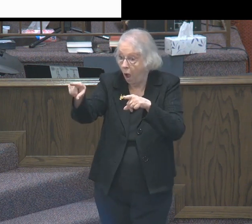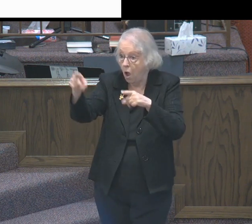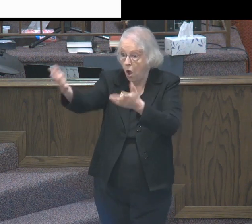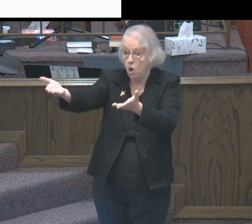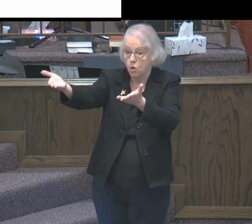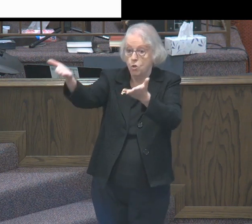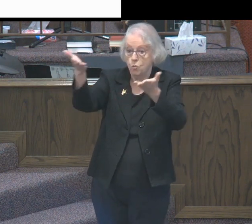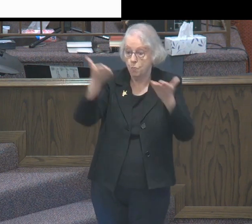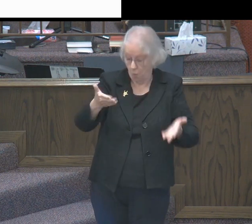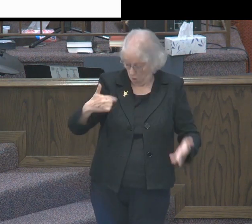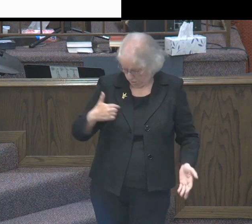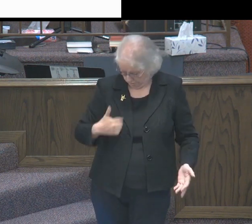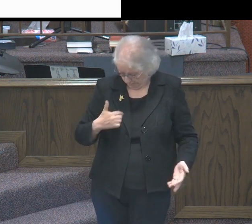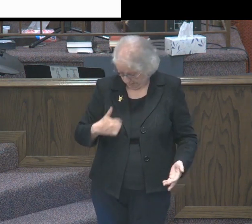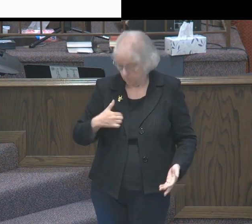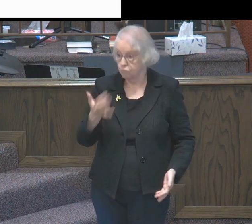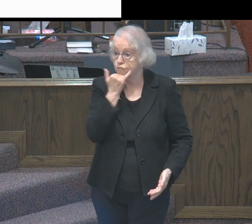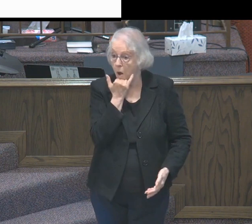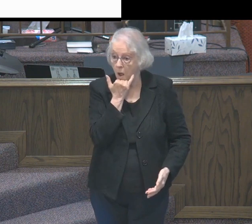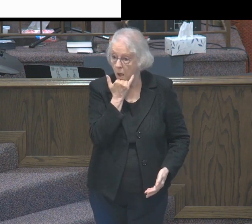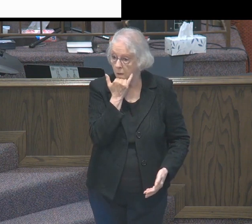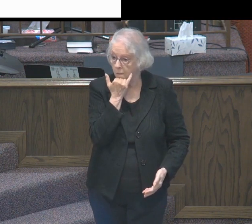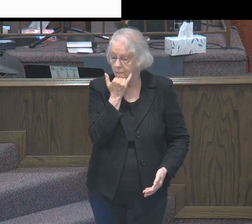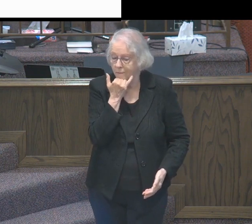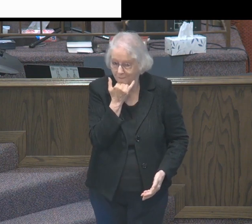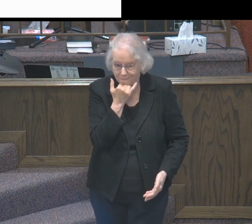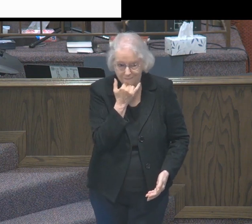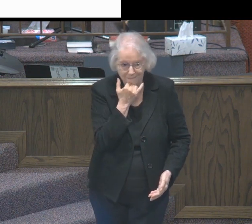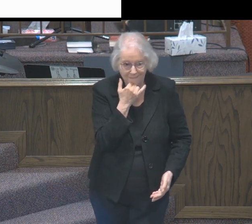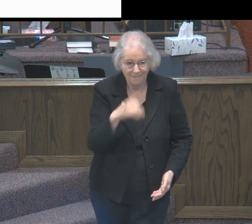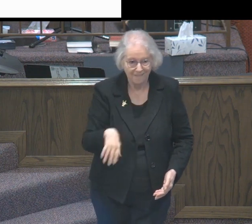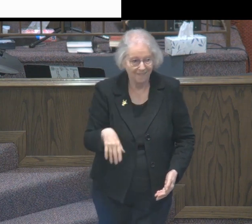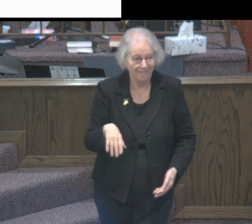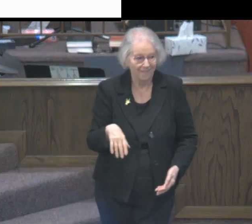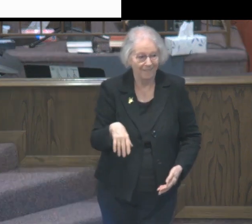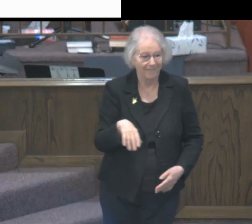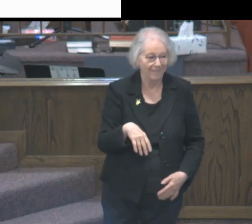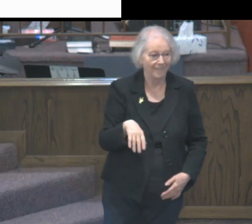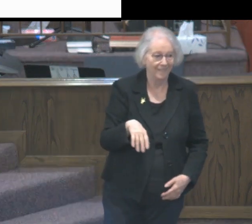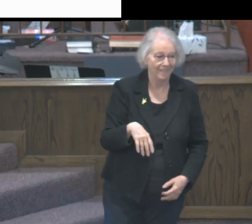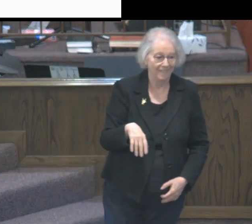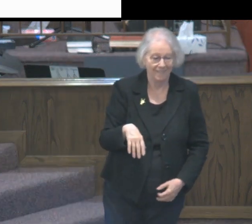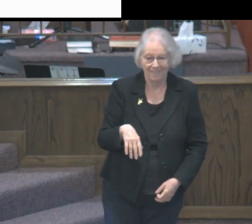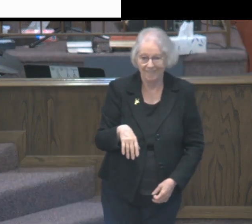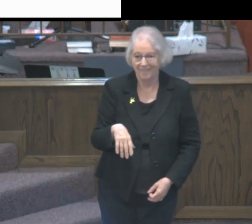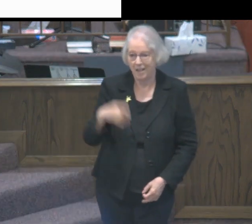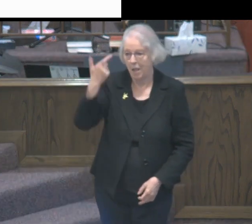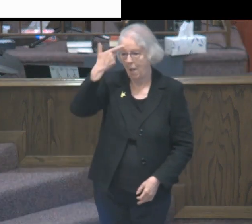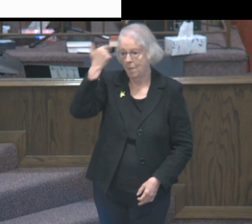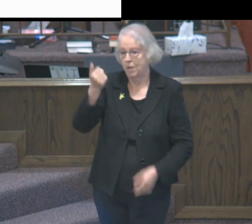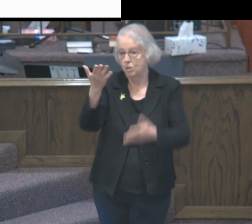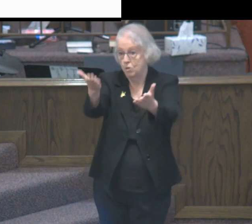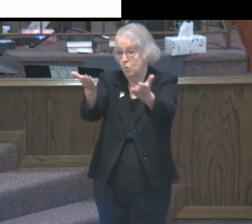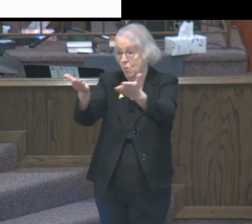extra sacrifice today? Because you just carried an extra